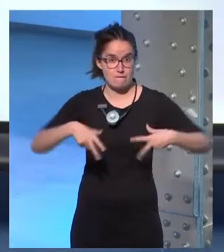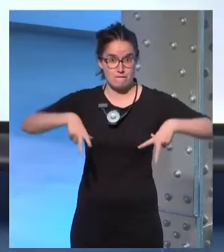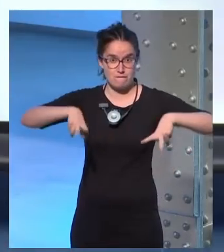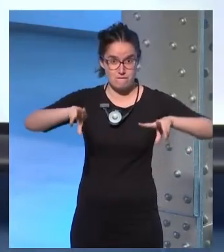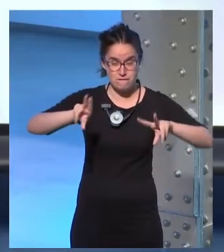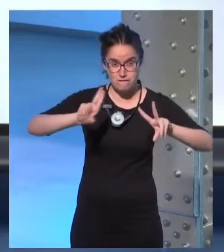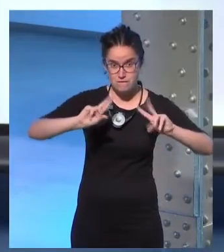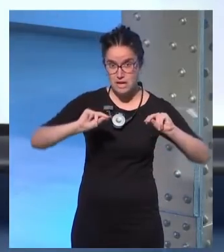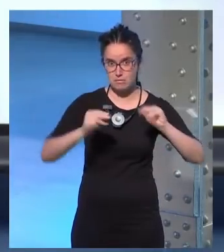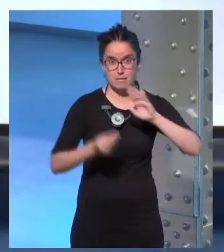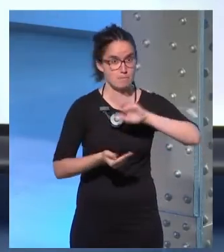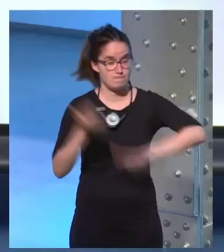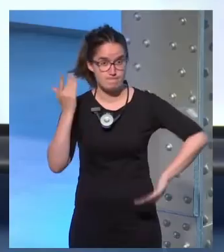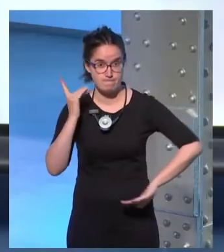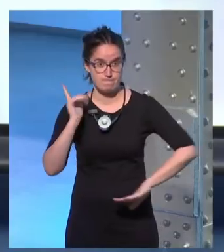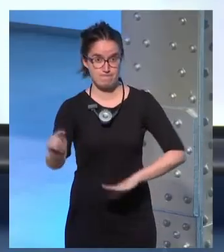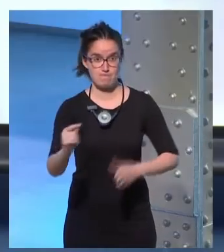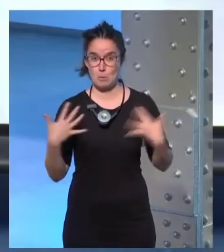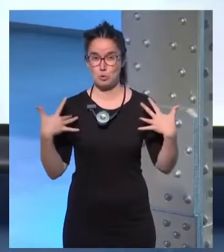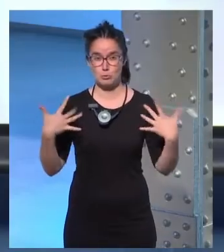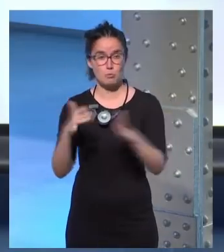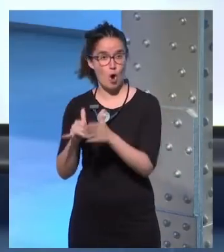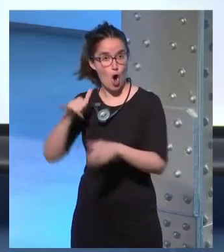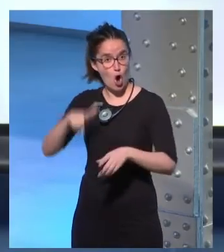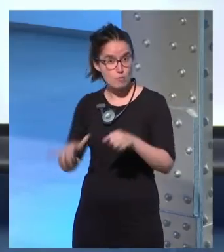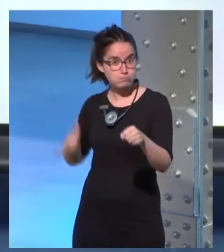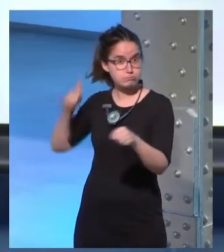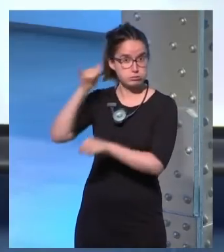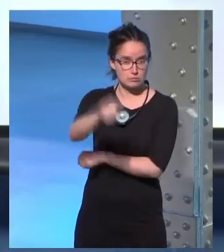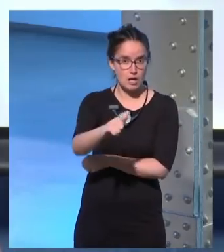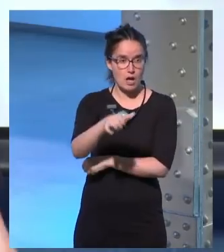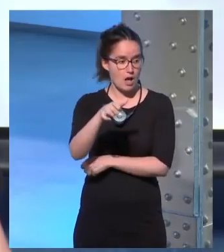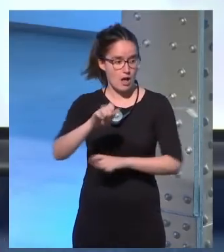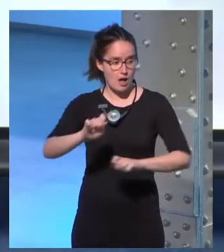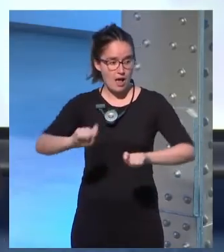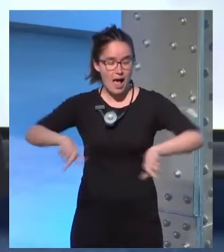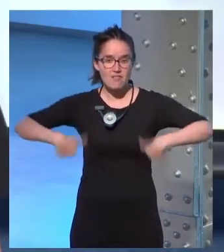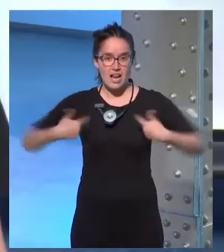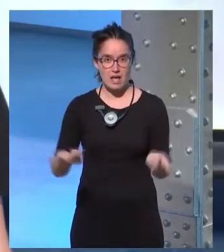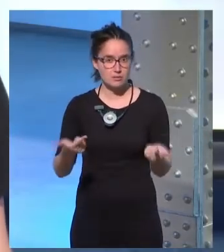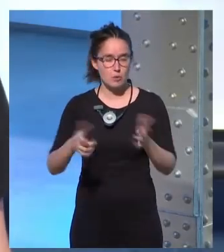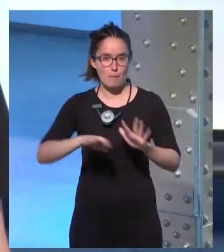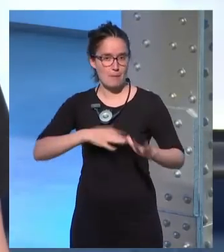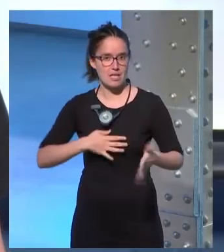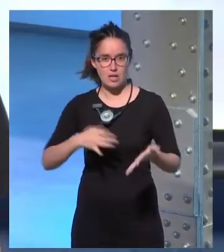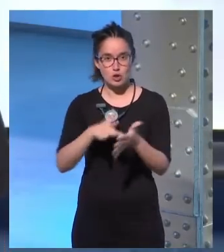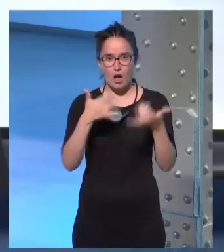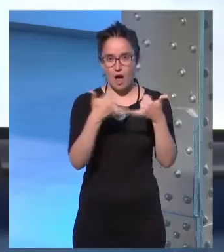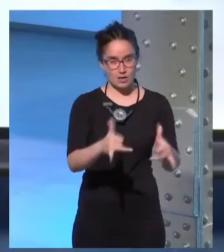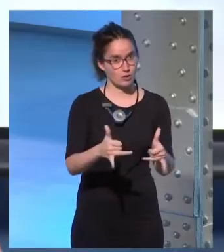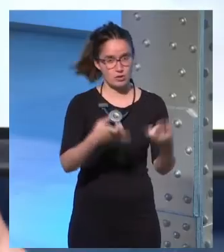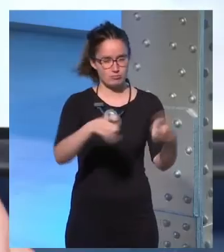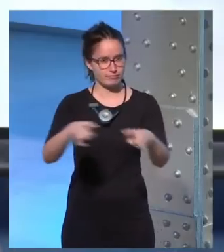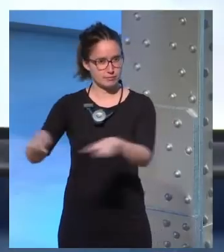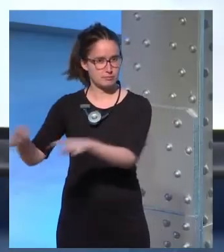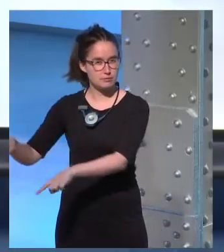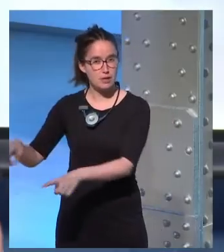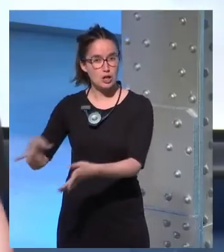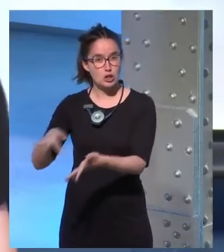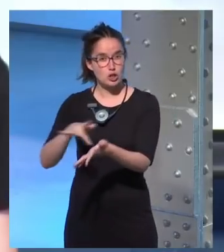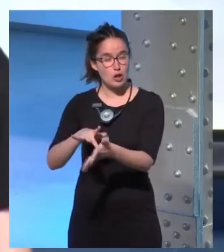unfortunately, as soon as this is over, we will need to leave very quickly because we're flying to Avilés tonight, since